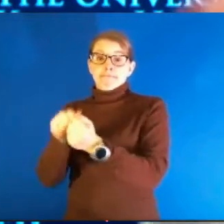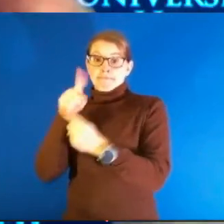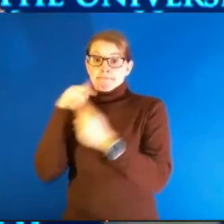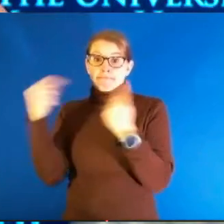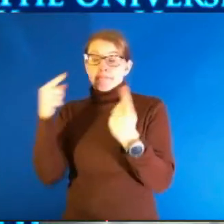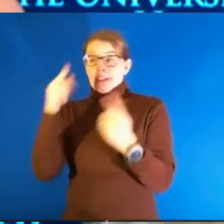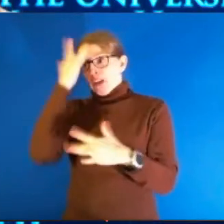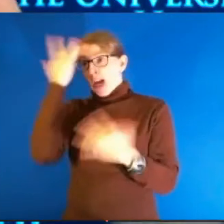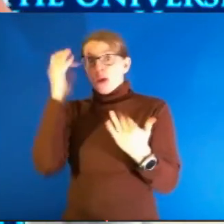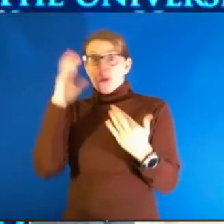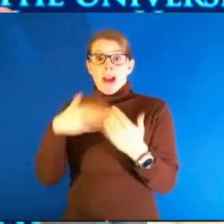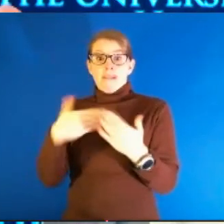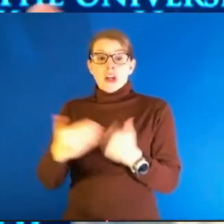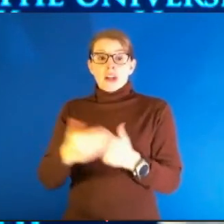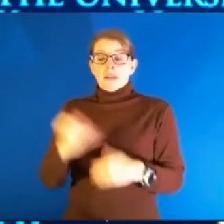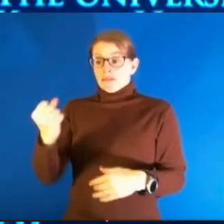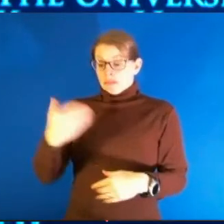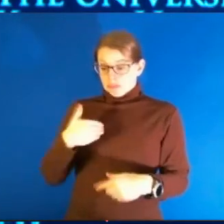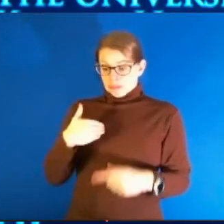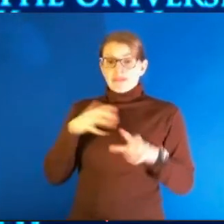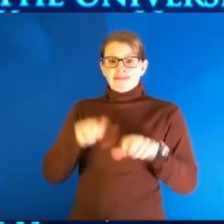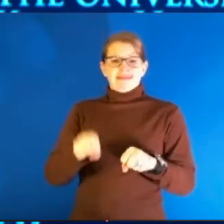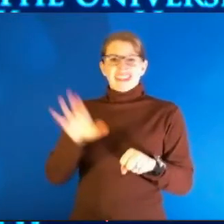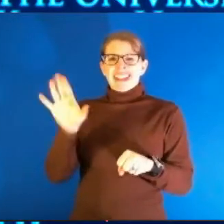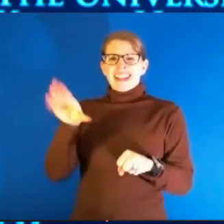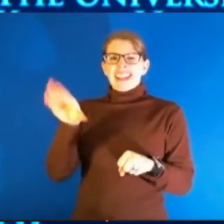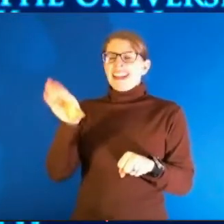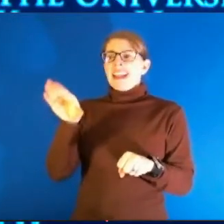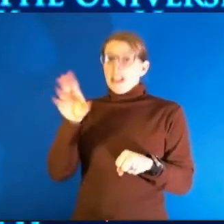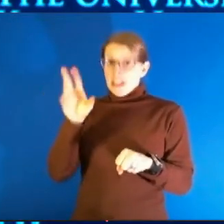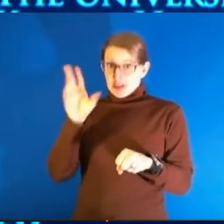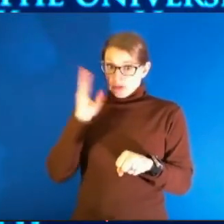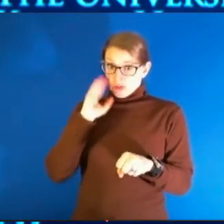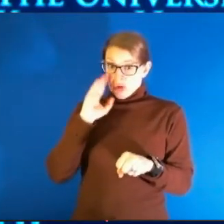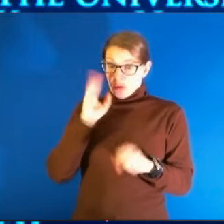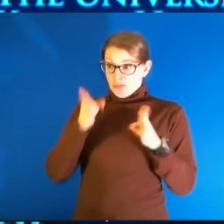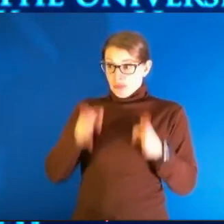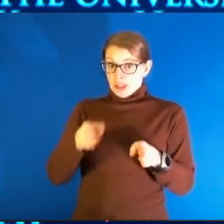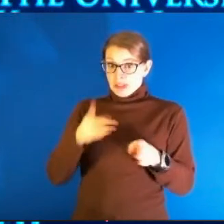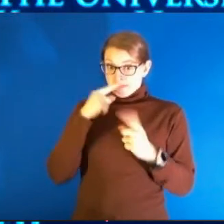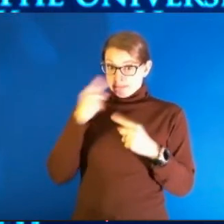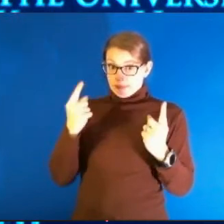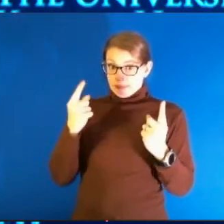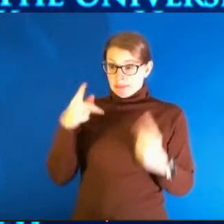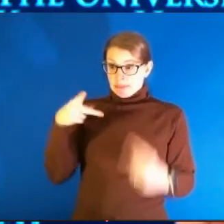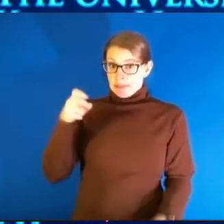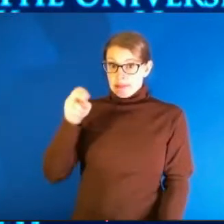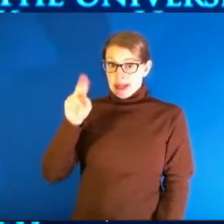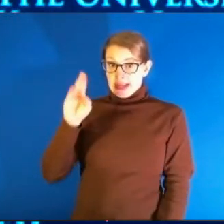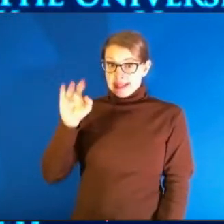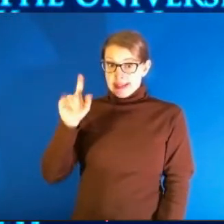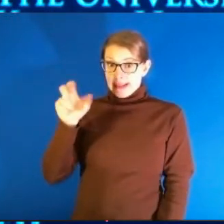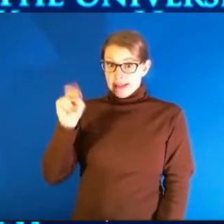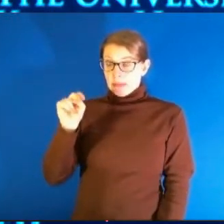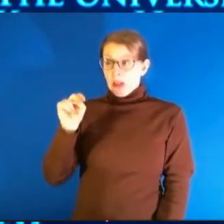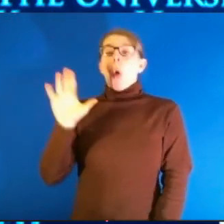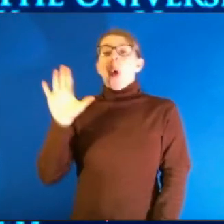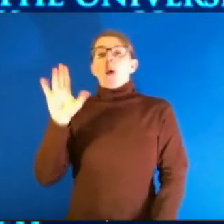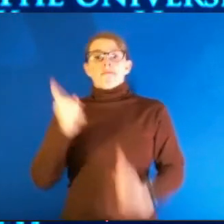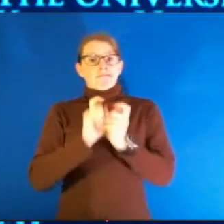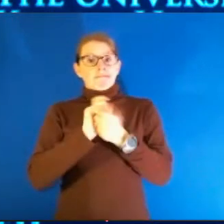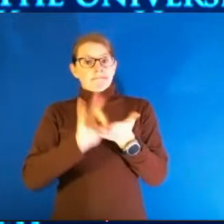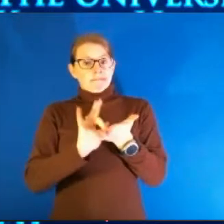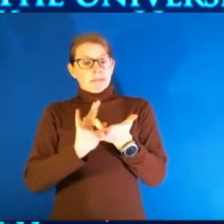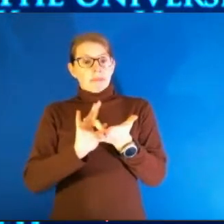whatever. It goes to him. He captures it and says, hey, by the way, did you know this person has an allergy to penicillins? Oh, well, let's change that medication. So it's that